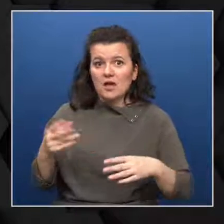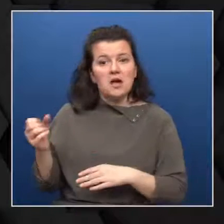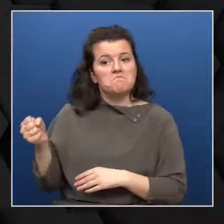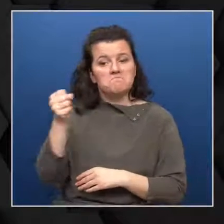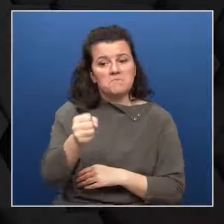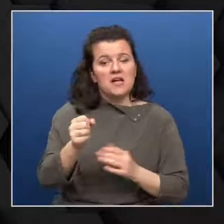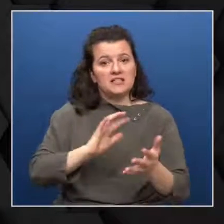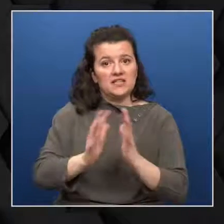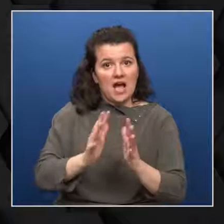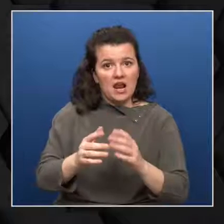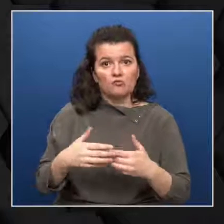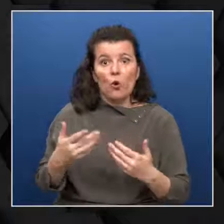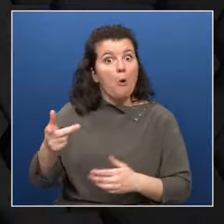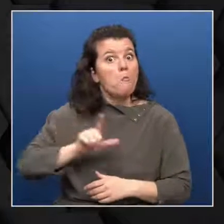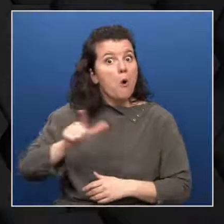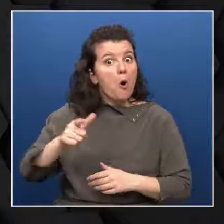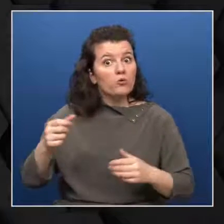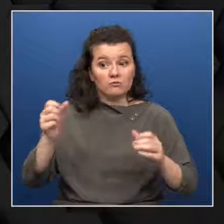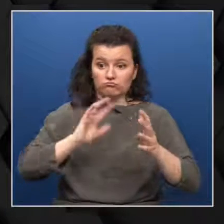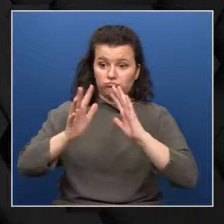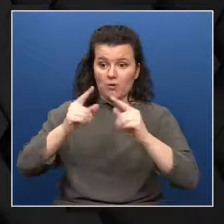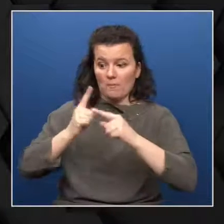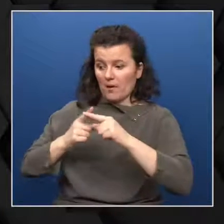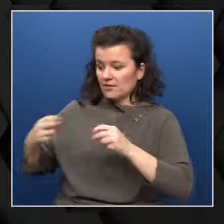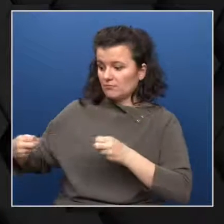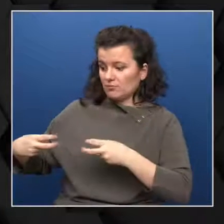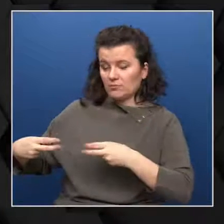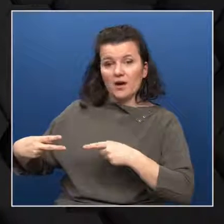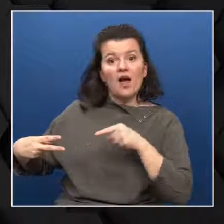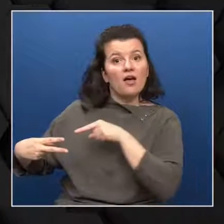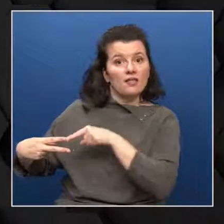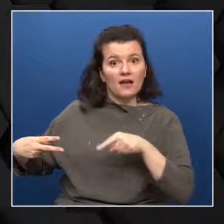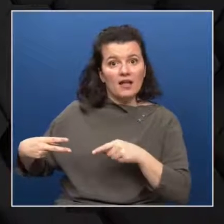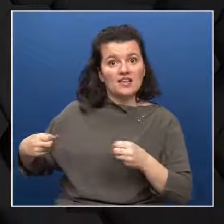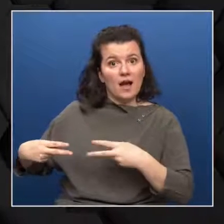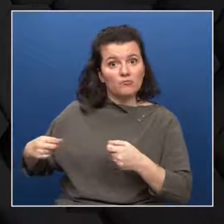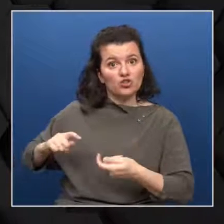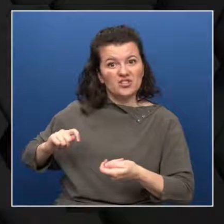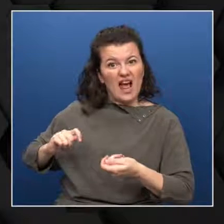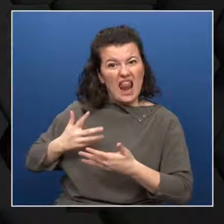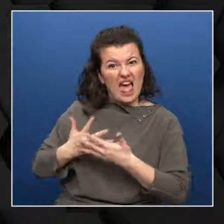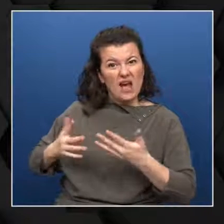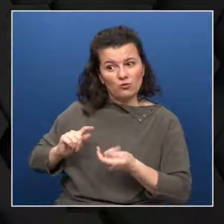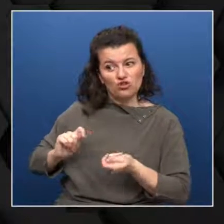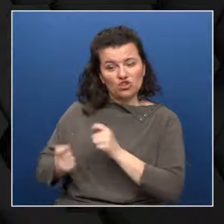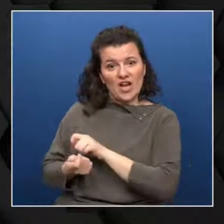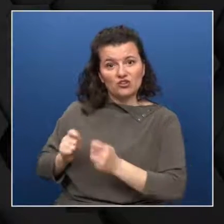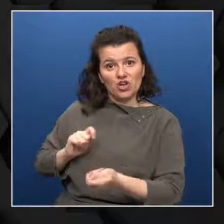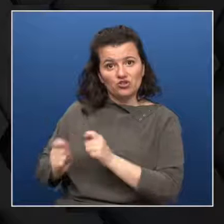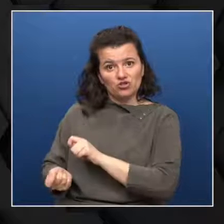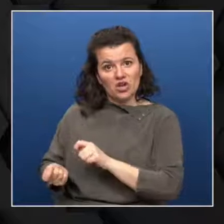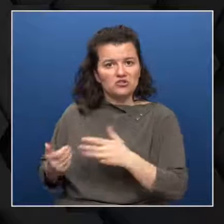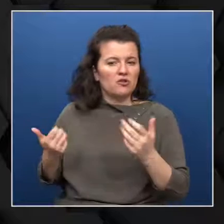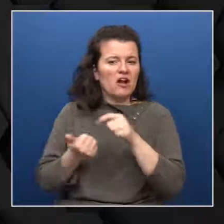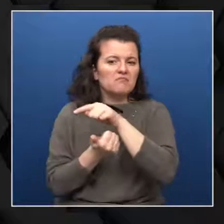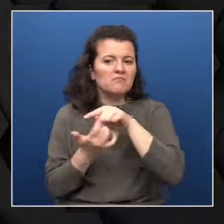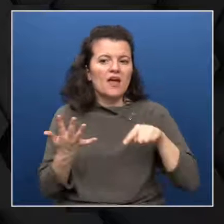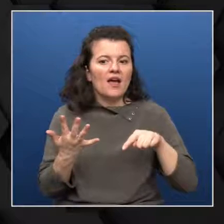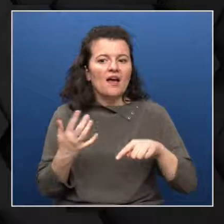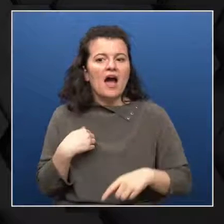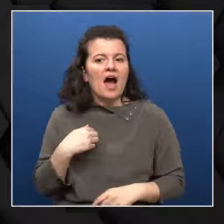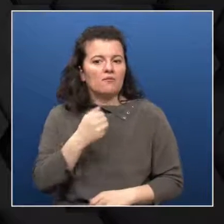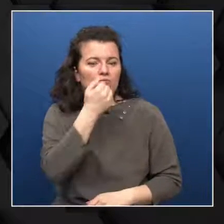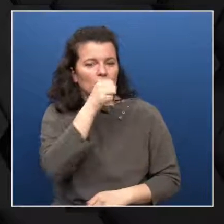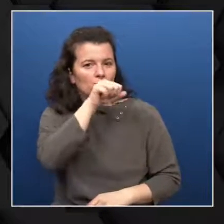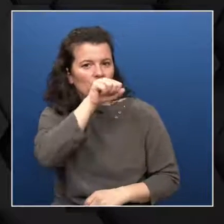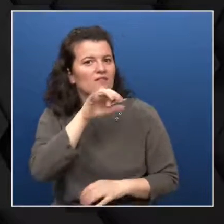change the language of the captions. Yeah. And that way you've got coverage. And I love how you talk about, it's not just having sign